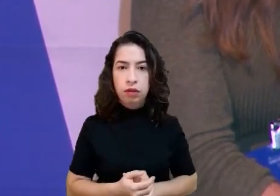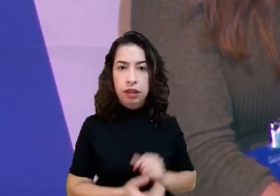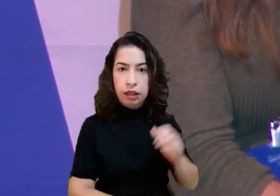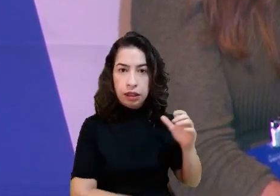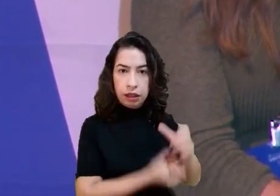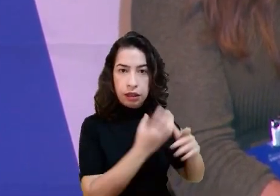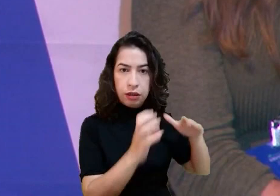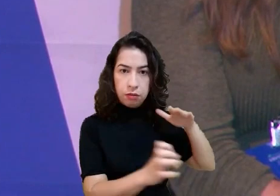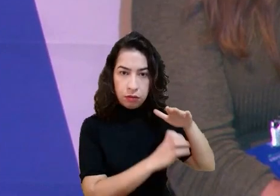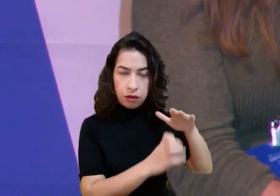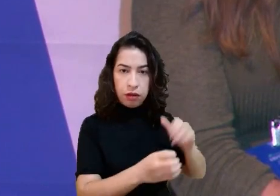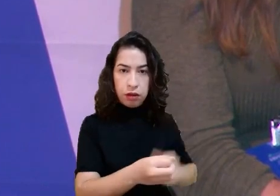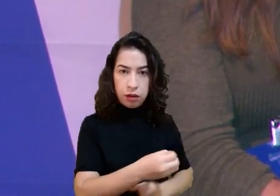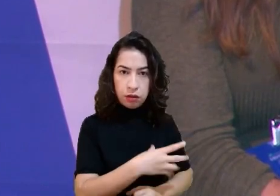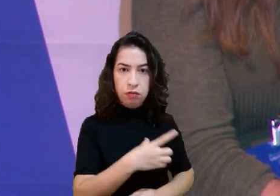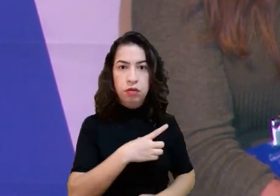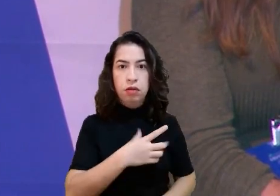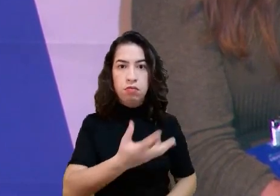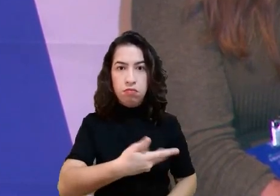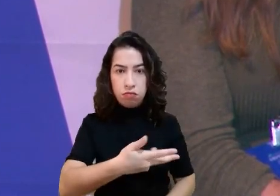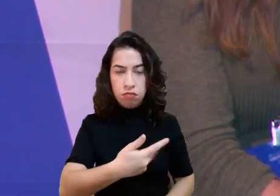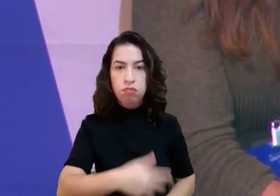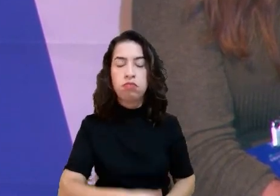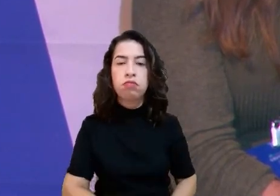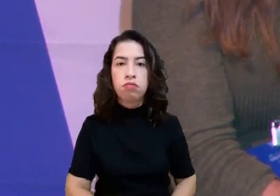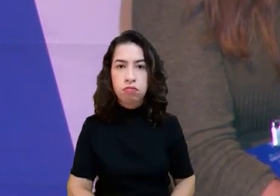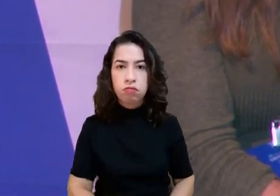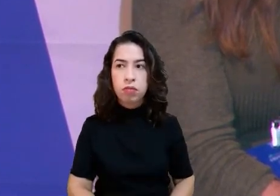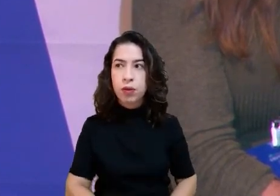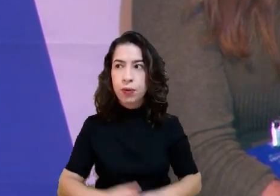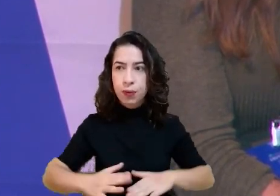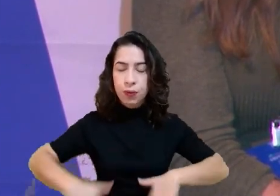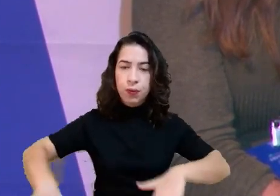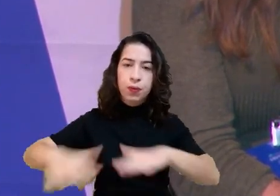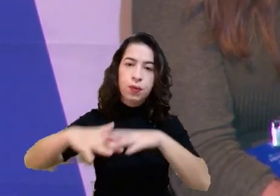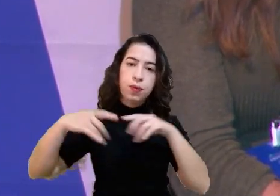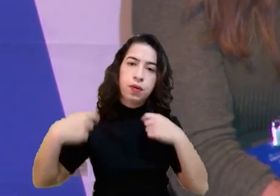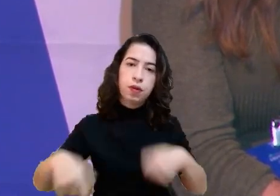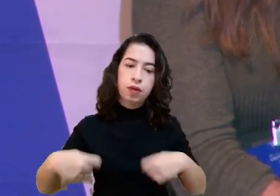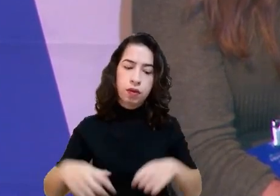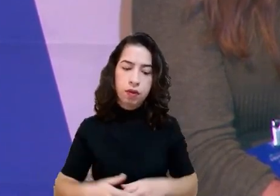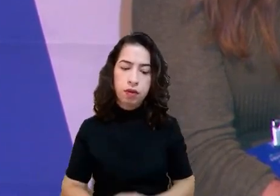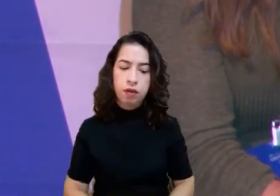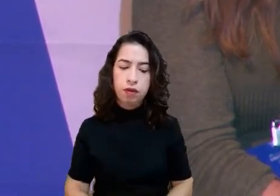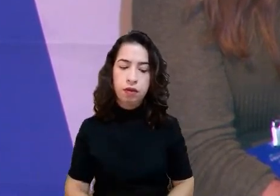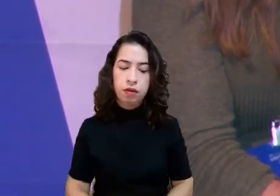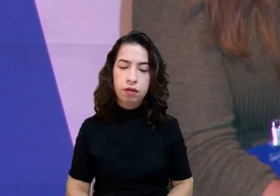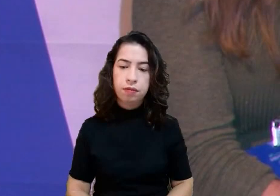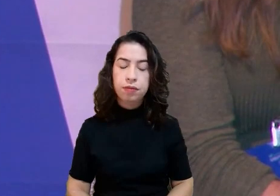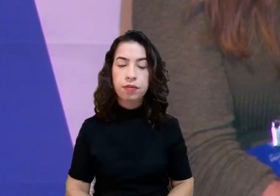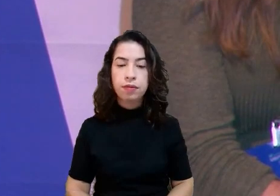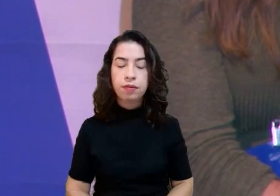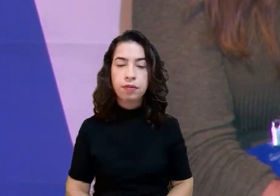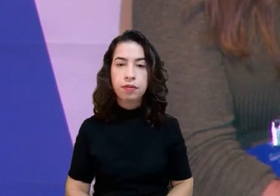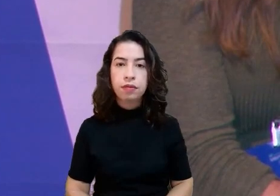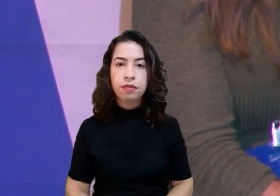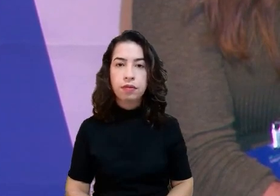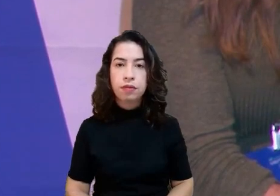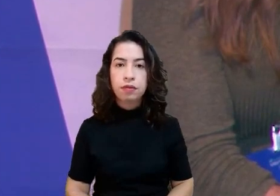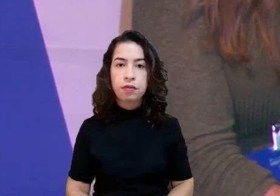startups bring this speed that I believe the world needs, and the world is shouting they